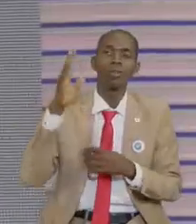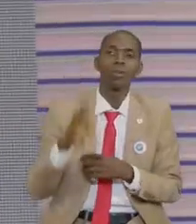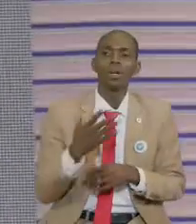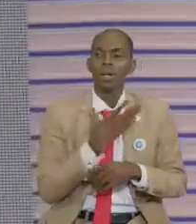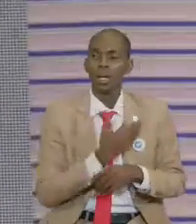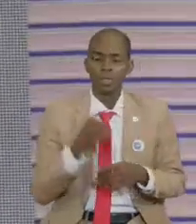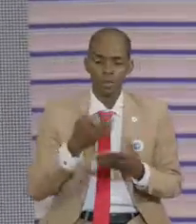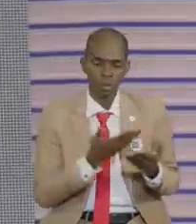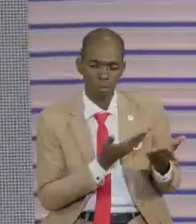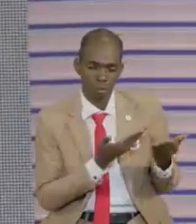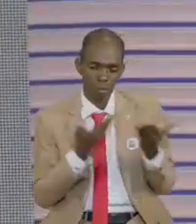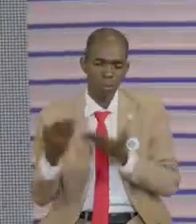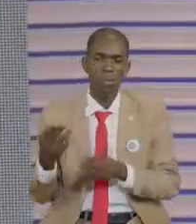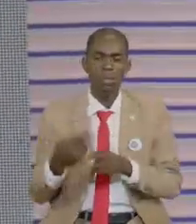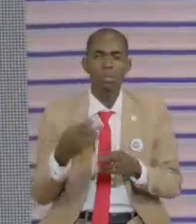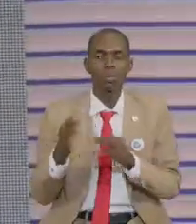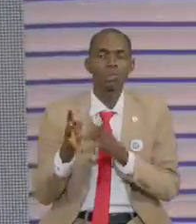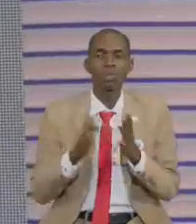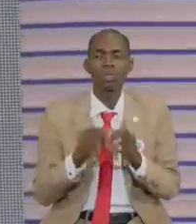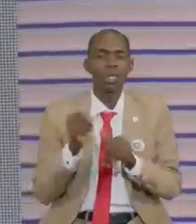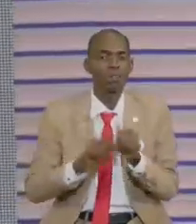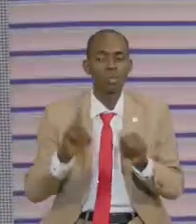name of Jesus everywhere you go,